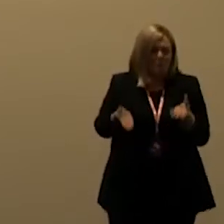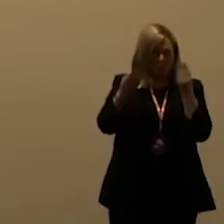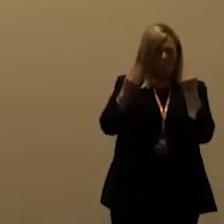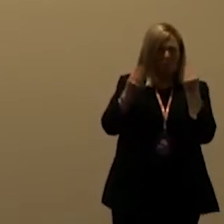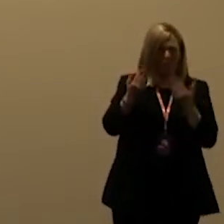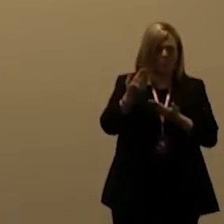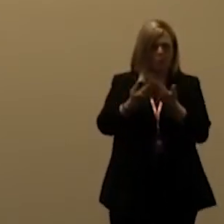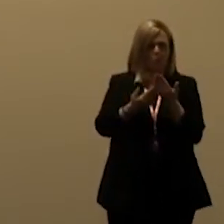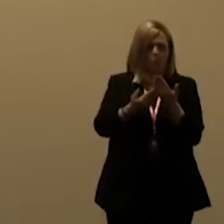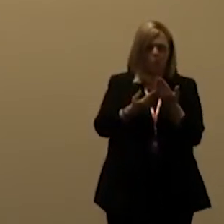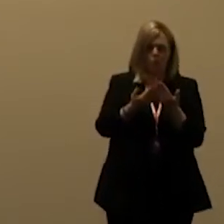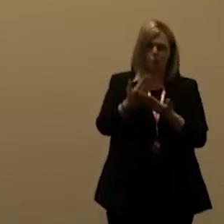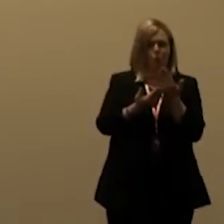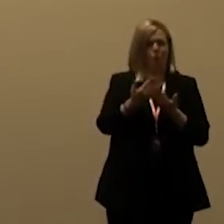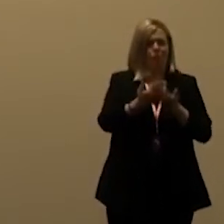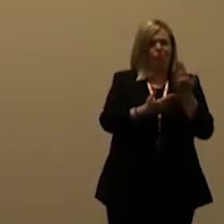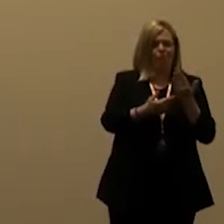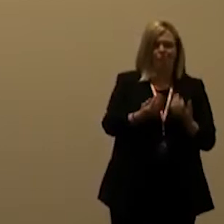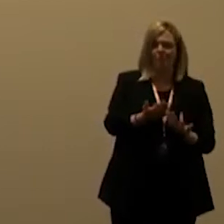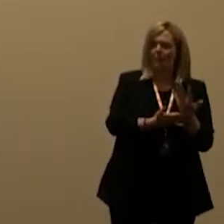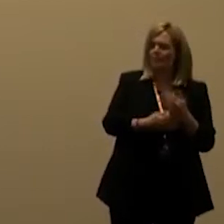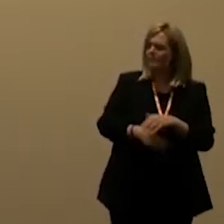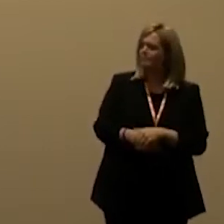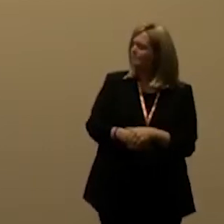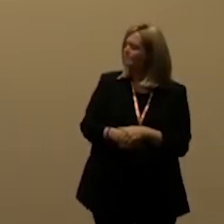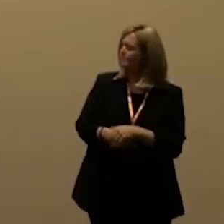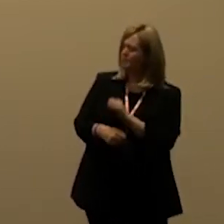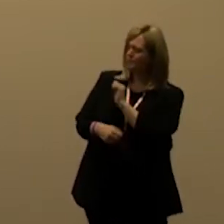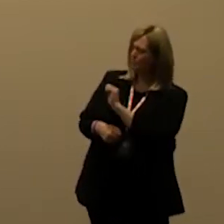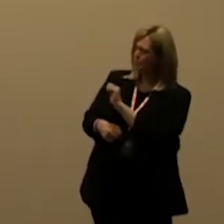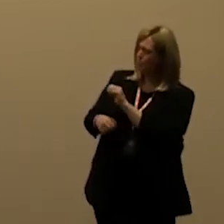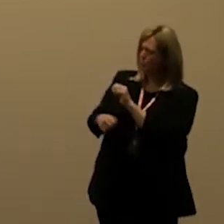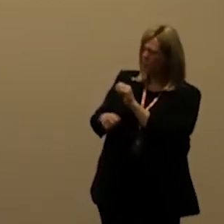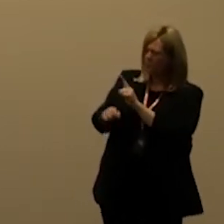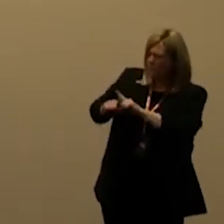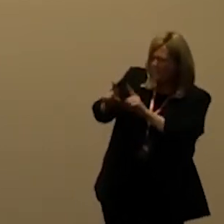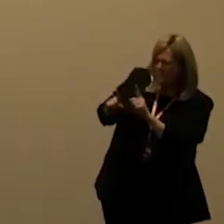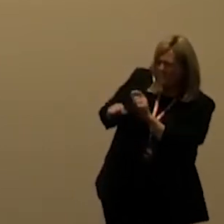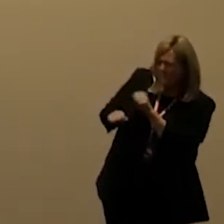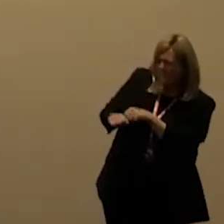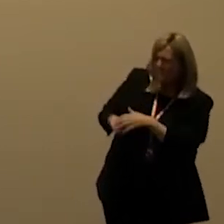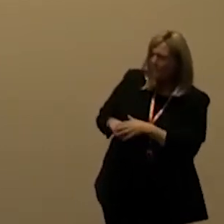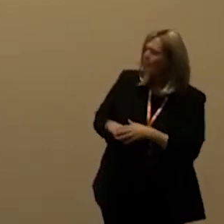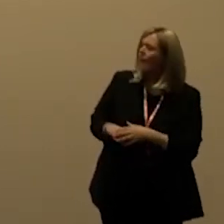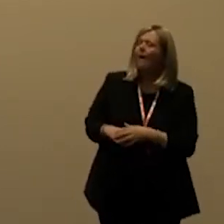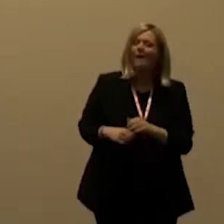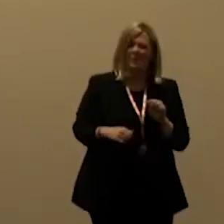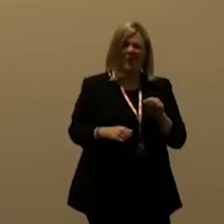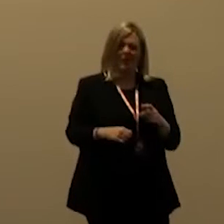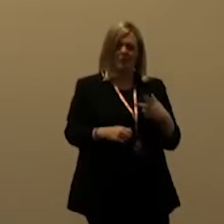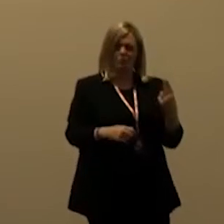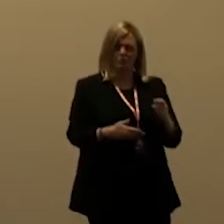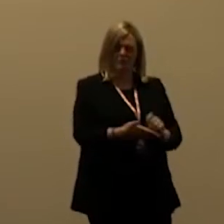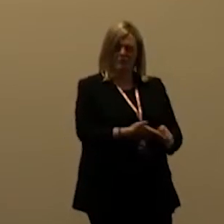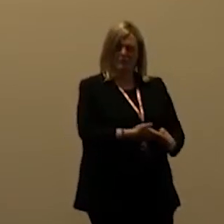time we were growing up. And absolutely, I think your journey was ever so slightly different to mine. Yes, I got crayons when